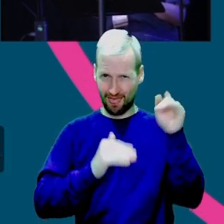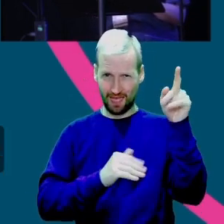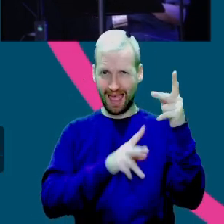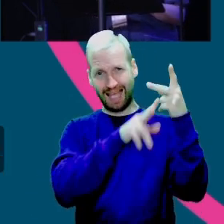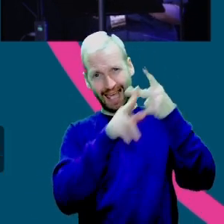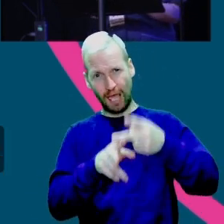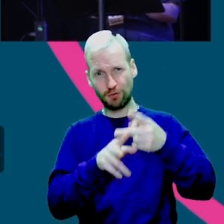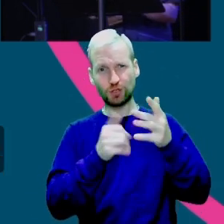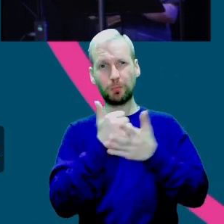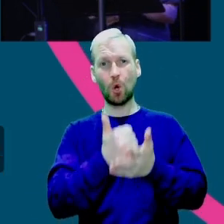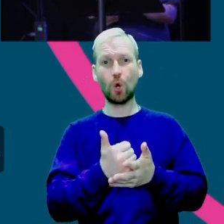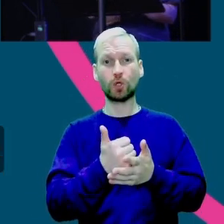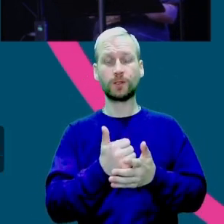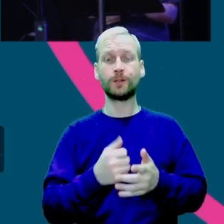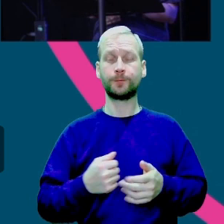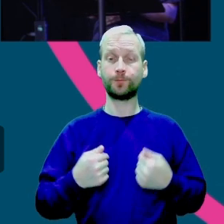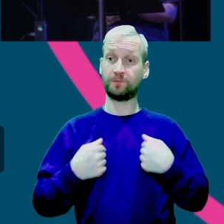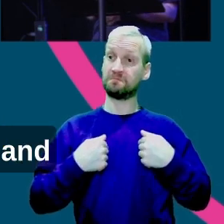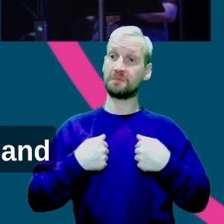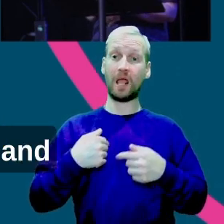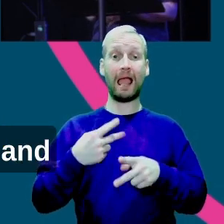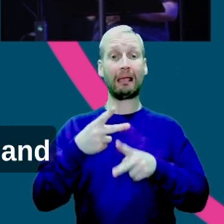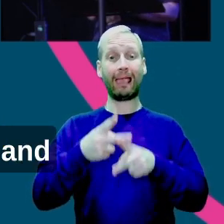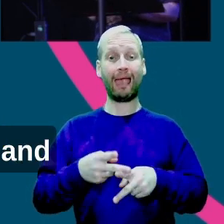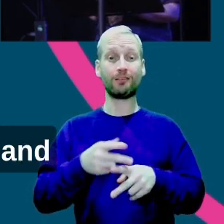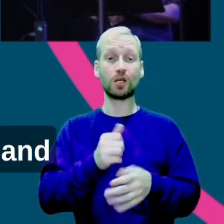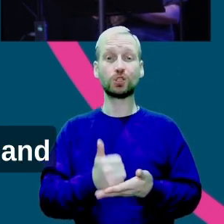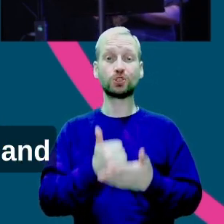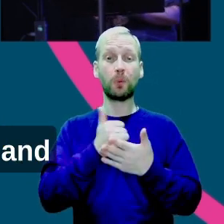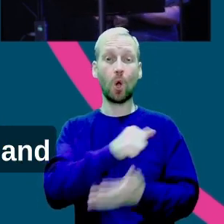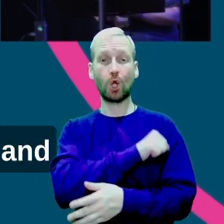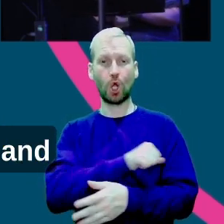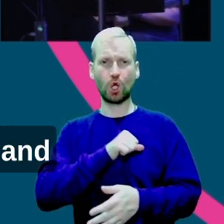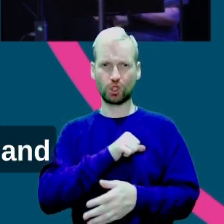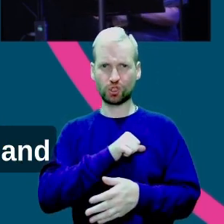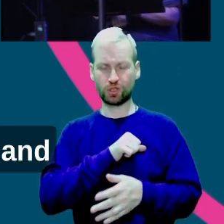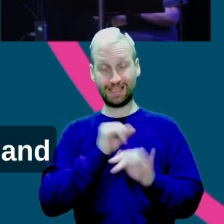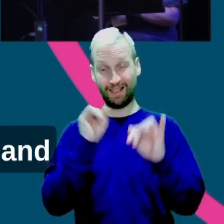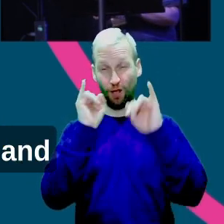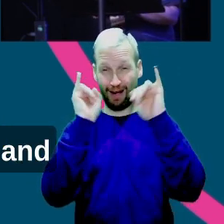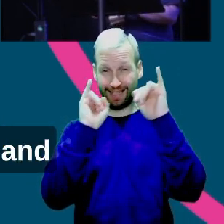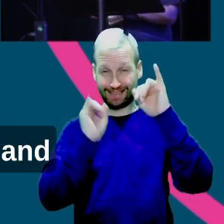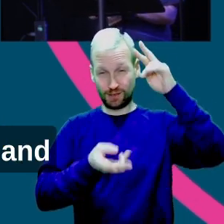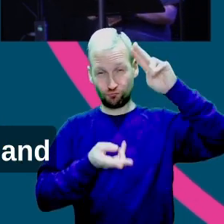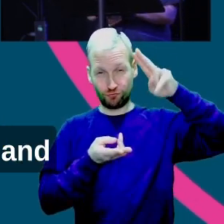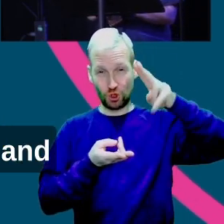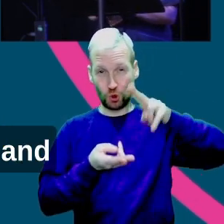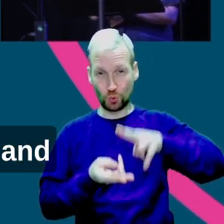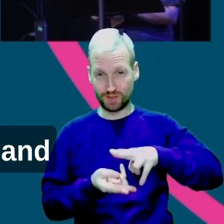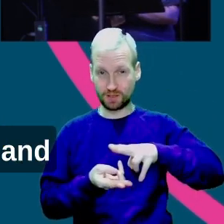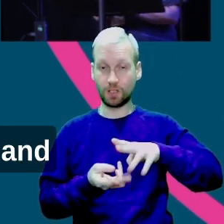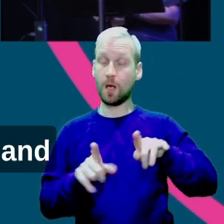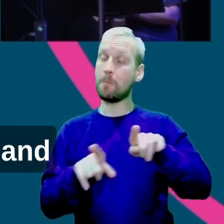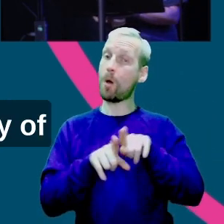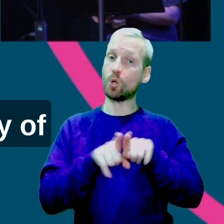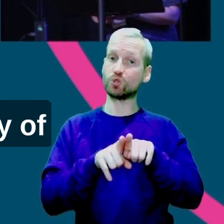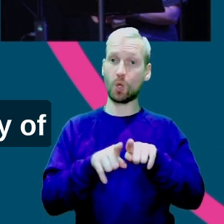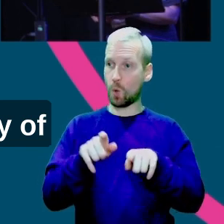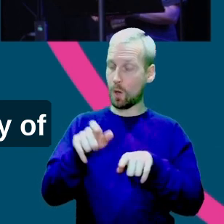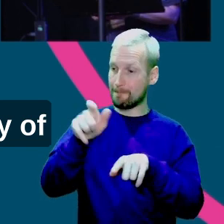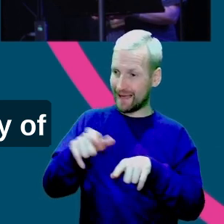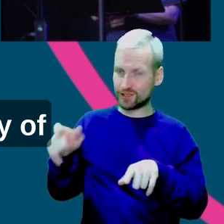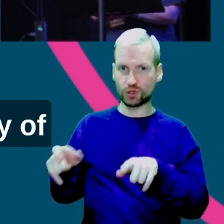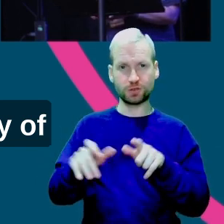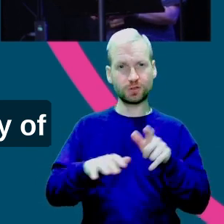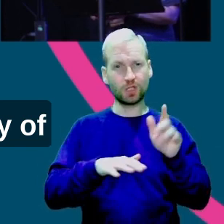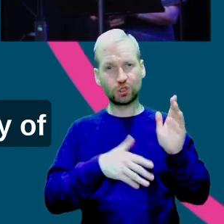The carer support nurse role seeks to address this, help reduce the crisis and associated patient and service